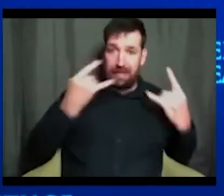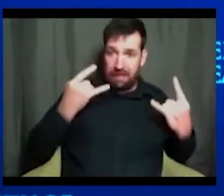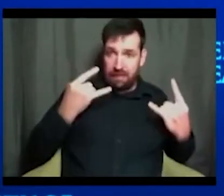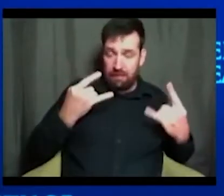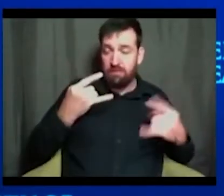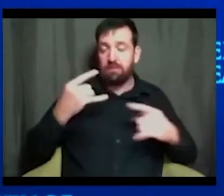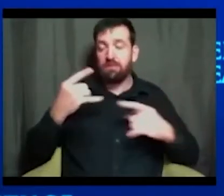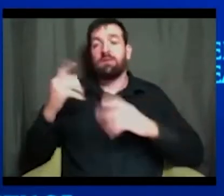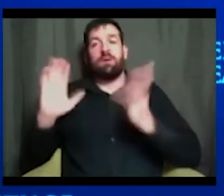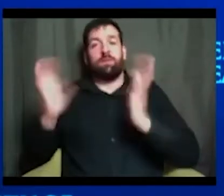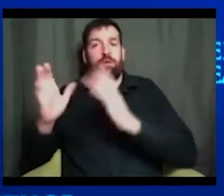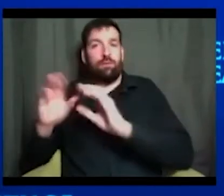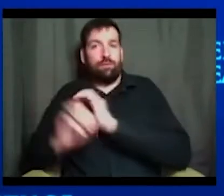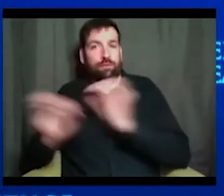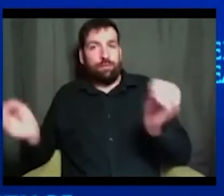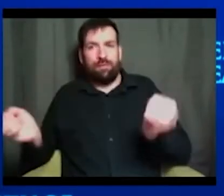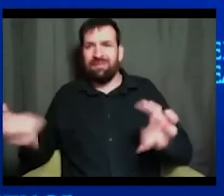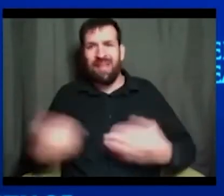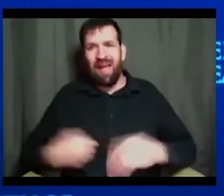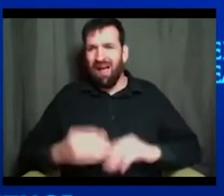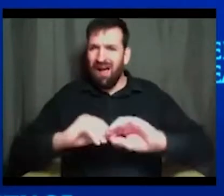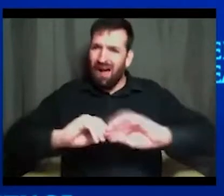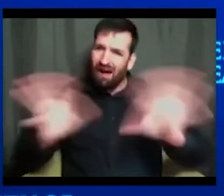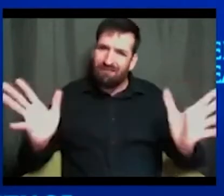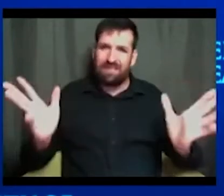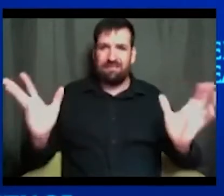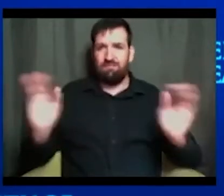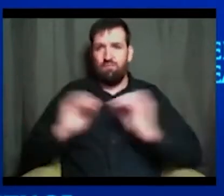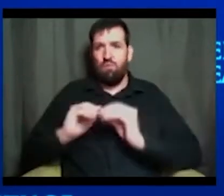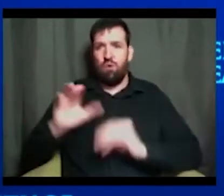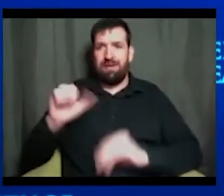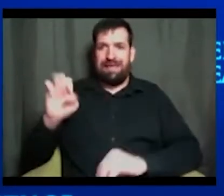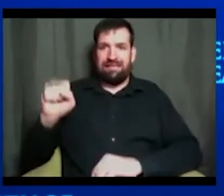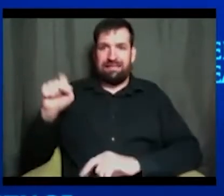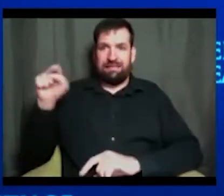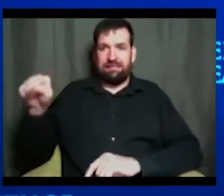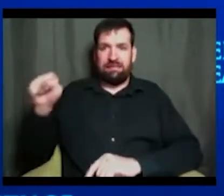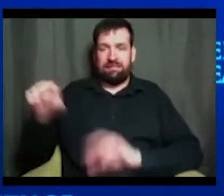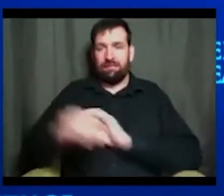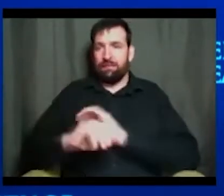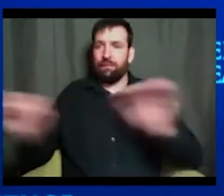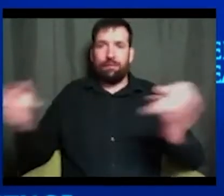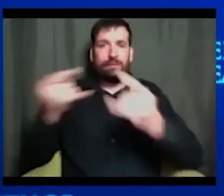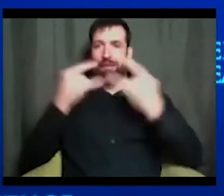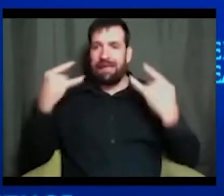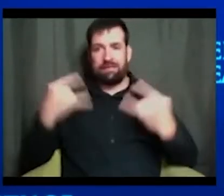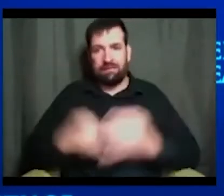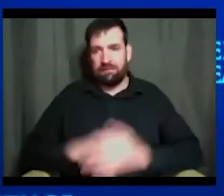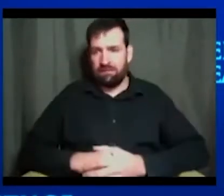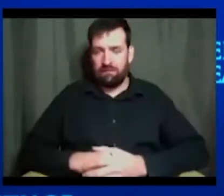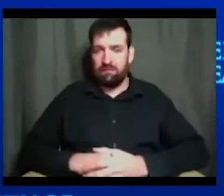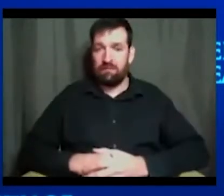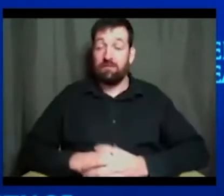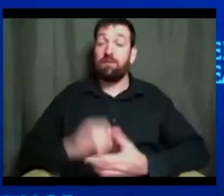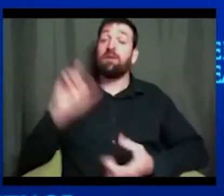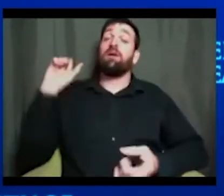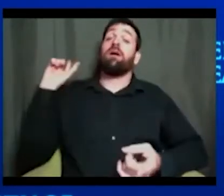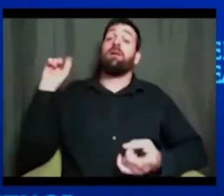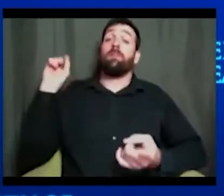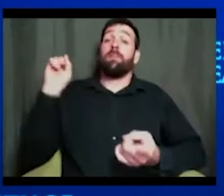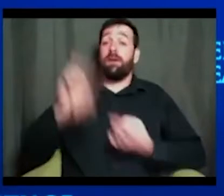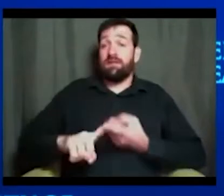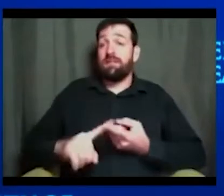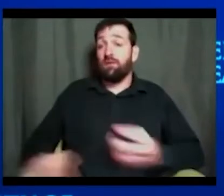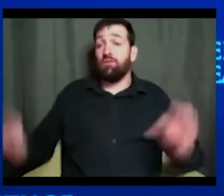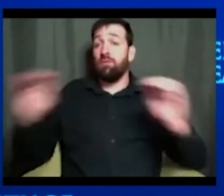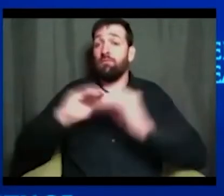And it's just obvious that they're getting more cases in schools that don't have mask mandates. And so until we get more vaccine in arms,